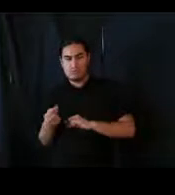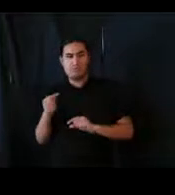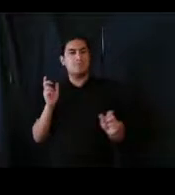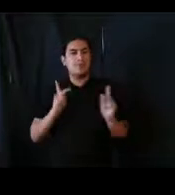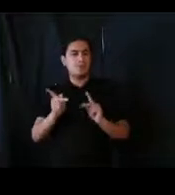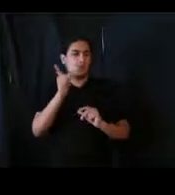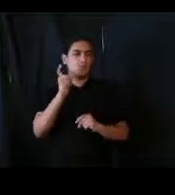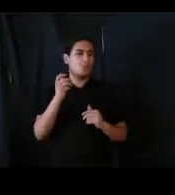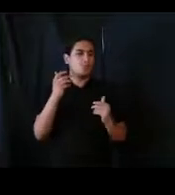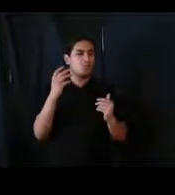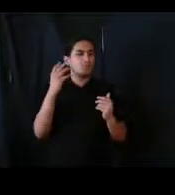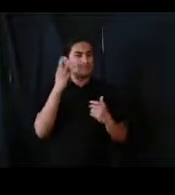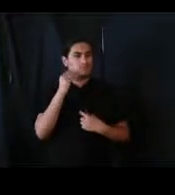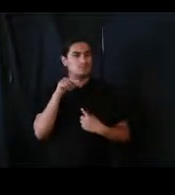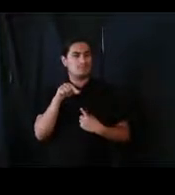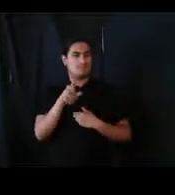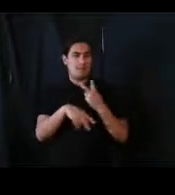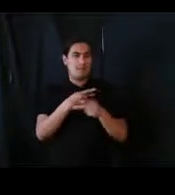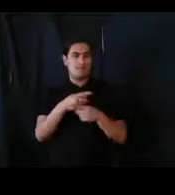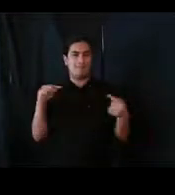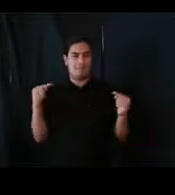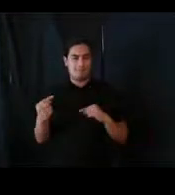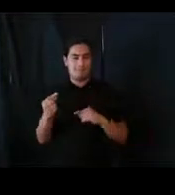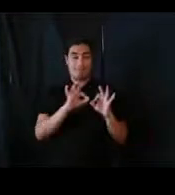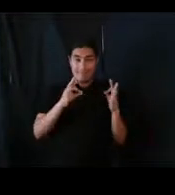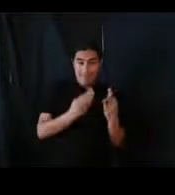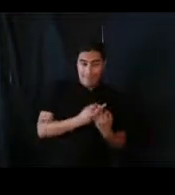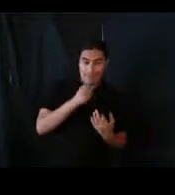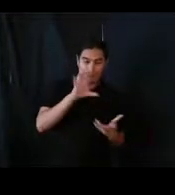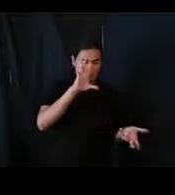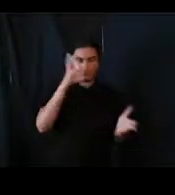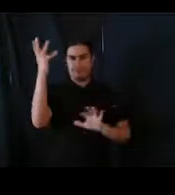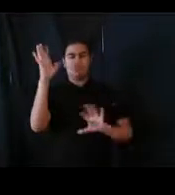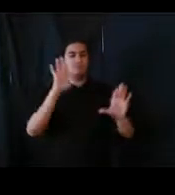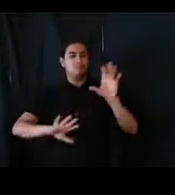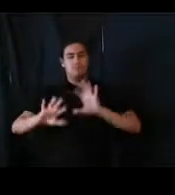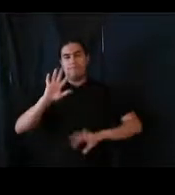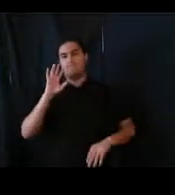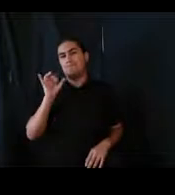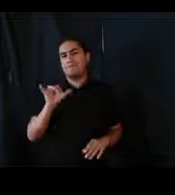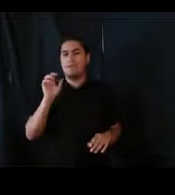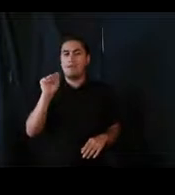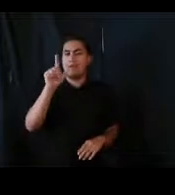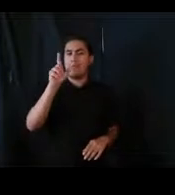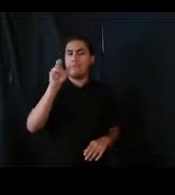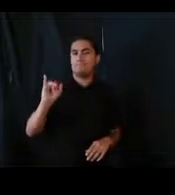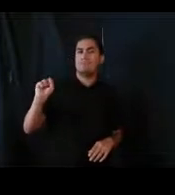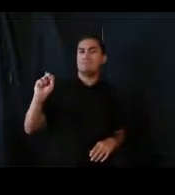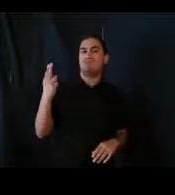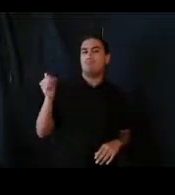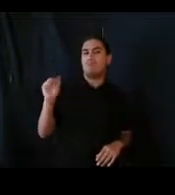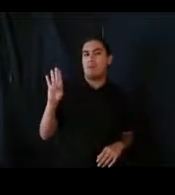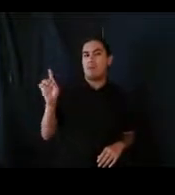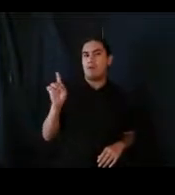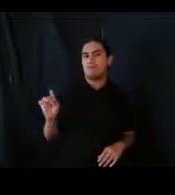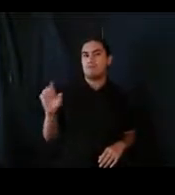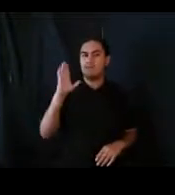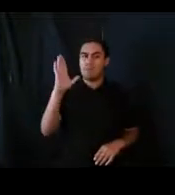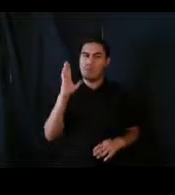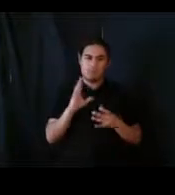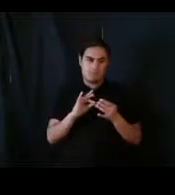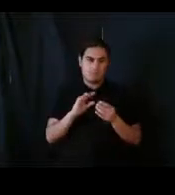right the the people that are disrupted the families that are disrupting it was mentioned uh ali shabazz um and i'm going to say some more